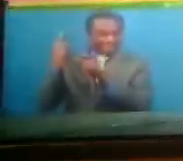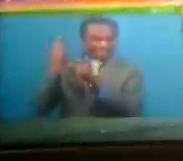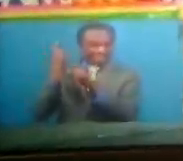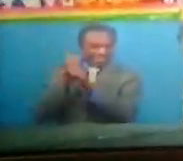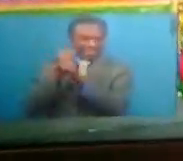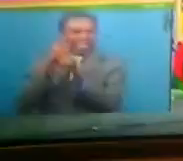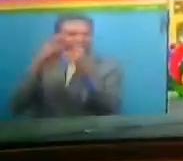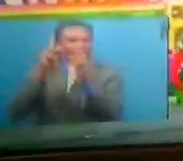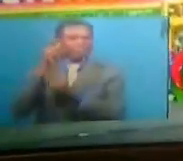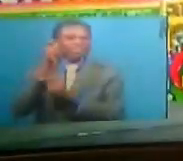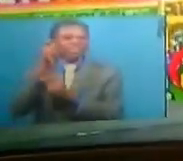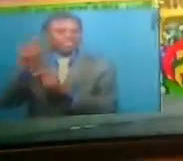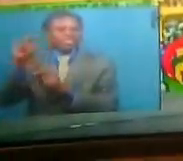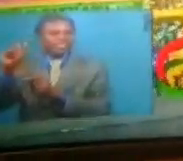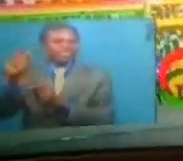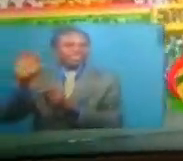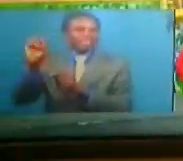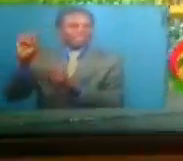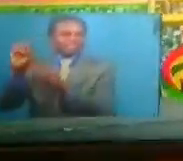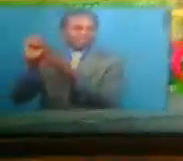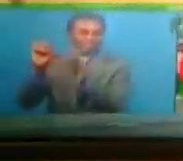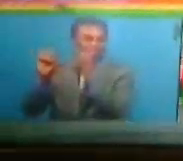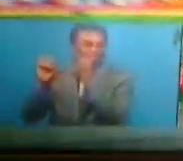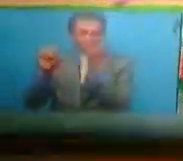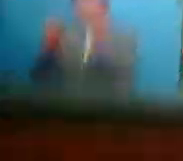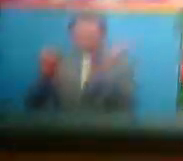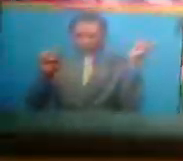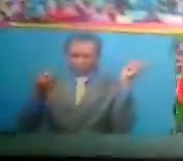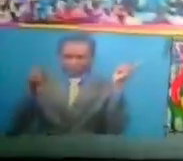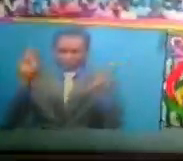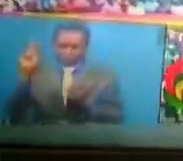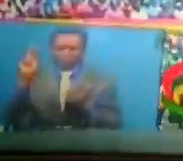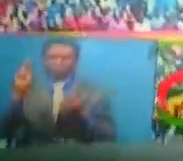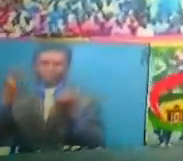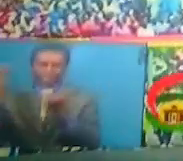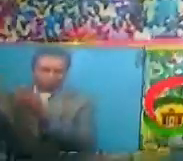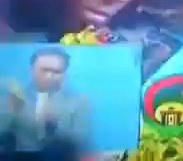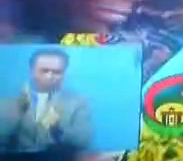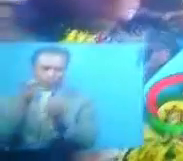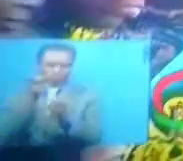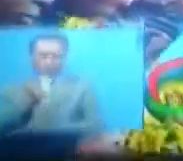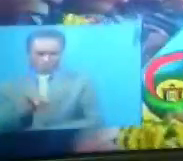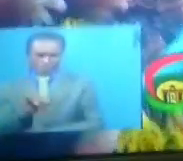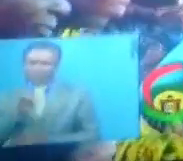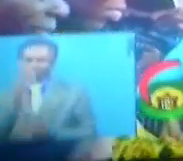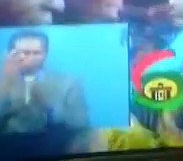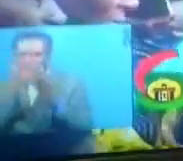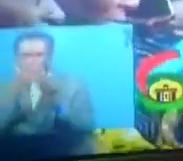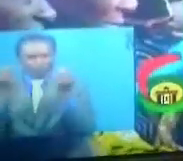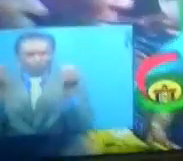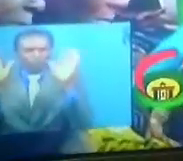Tamale. Here in Kumasi, we're seeing beautiful scenes, beautiful